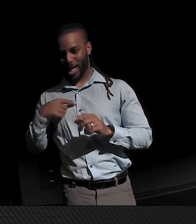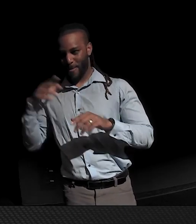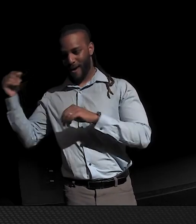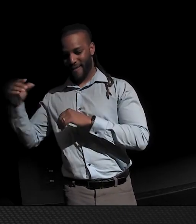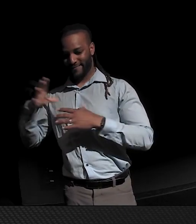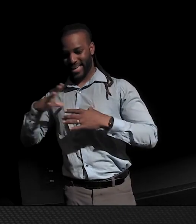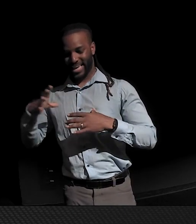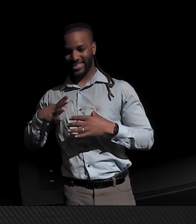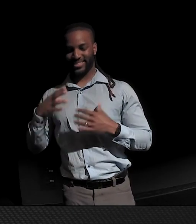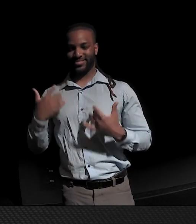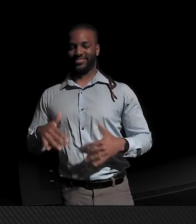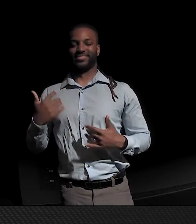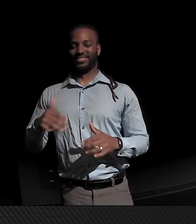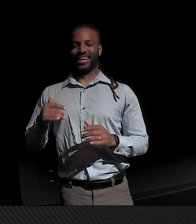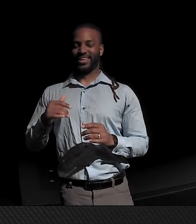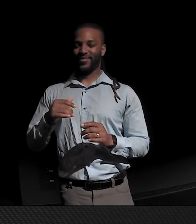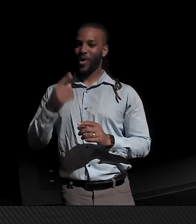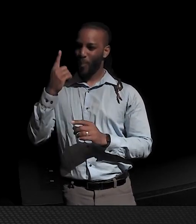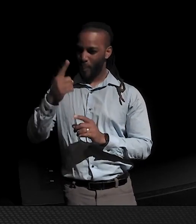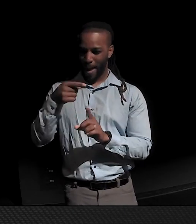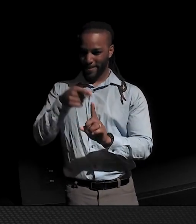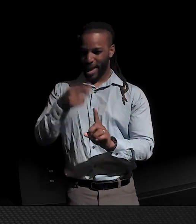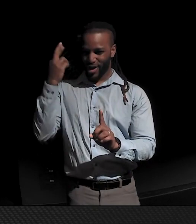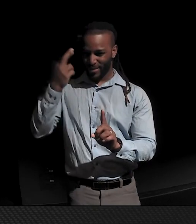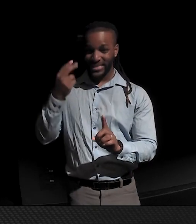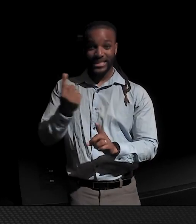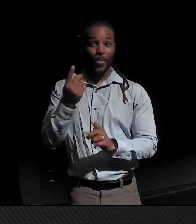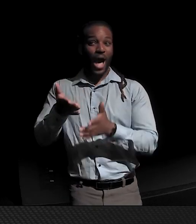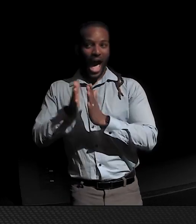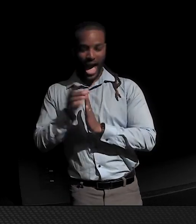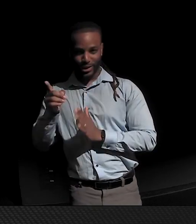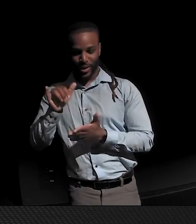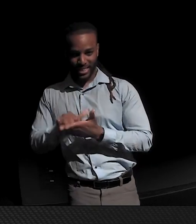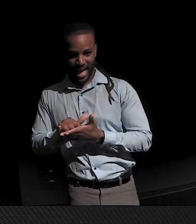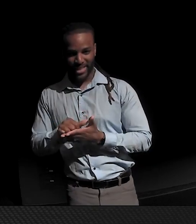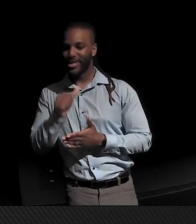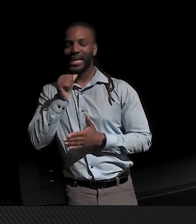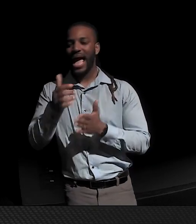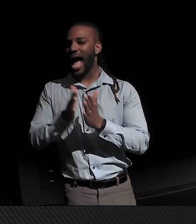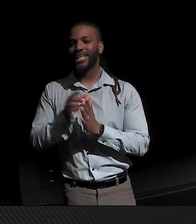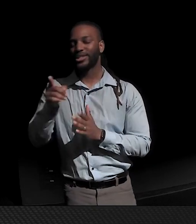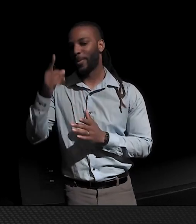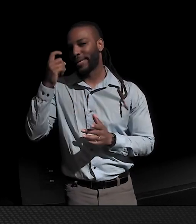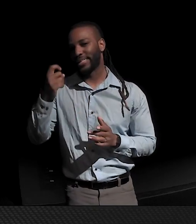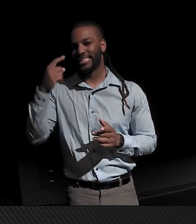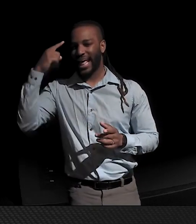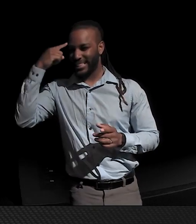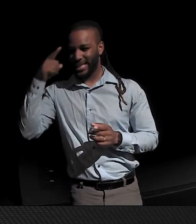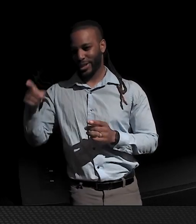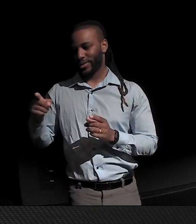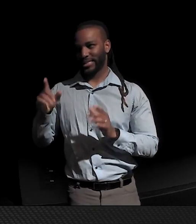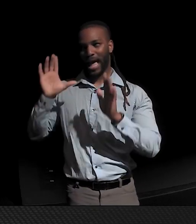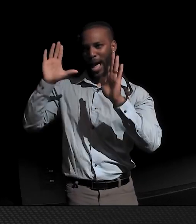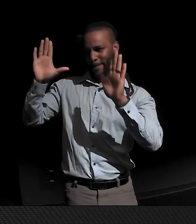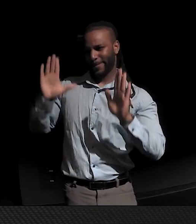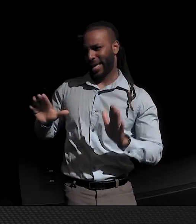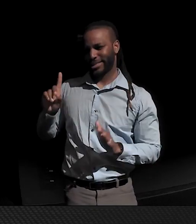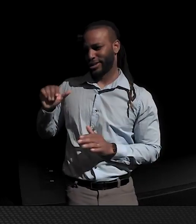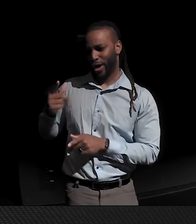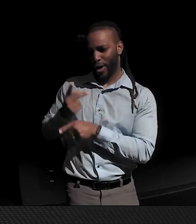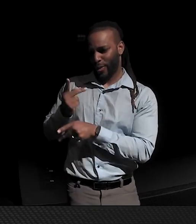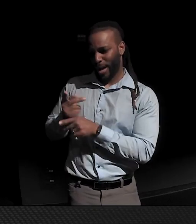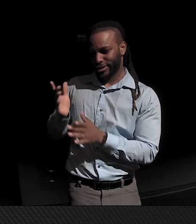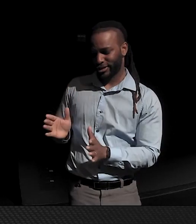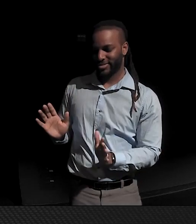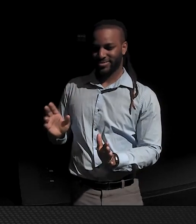loaded question of all time for one main reason, because when somebody asks you that, they're not asking you because they think that you're this amazing dog